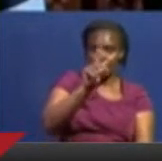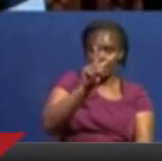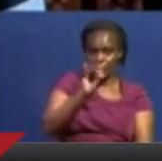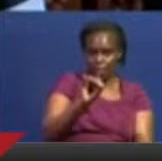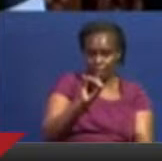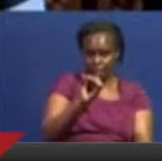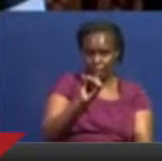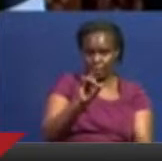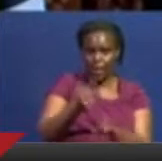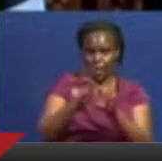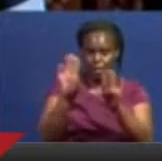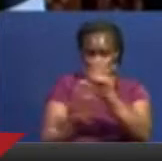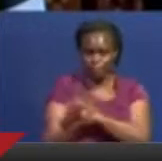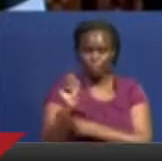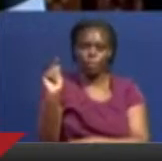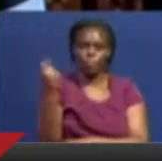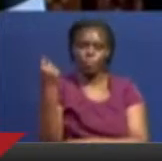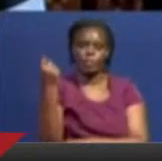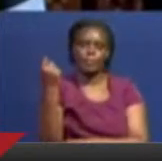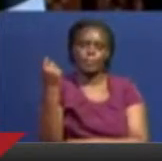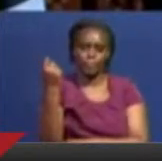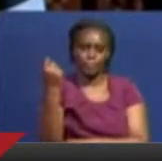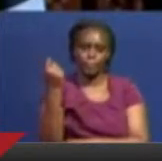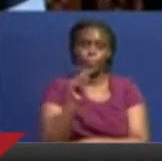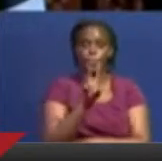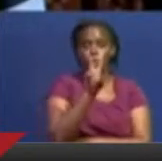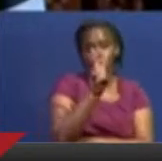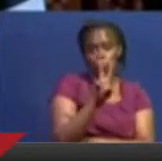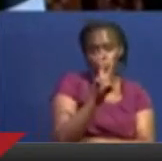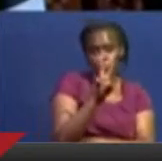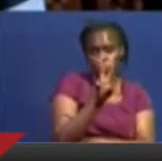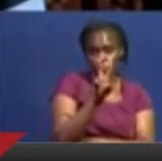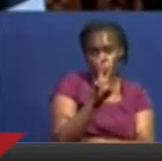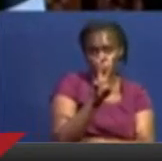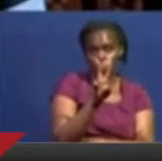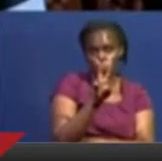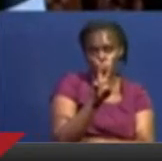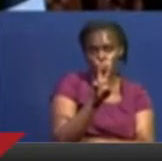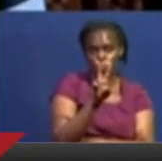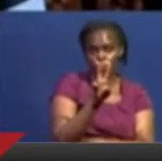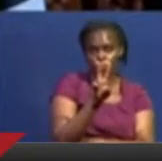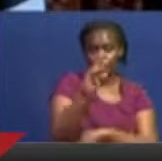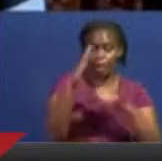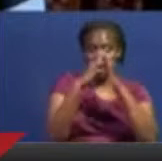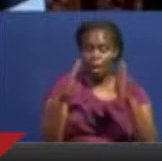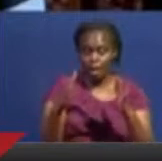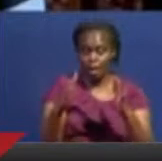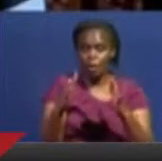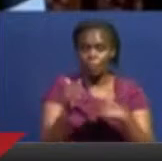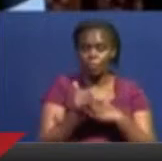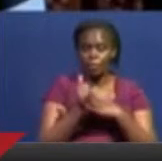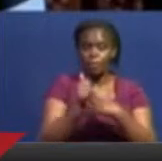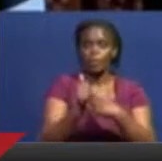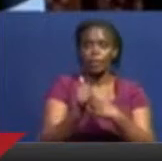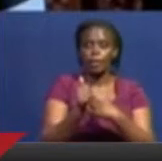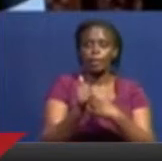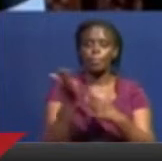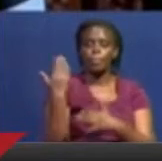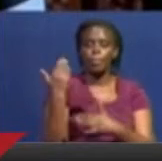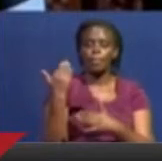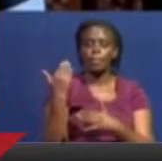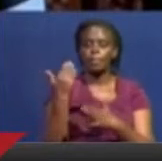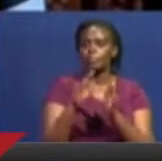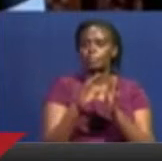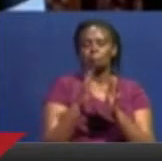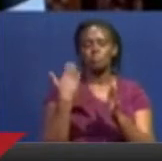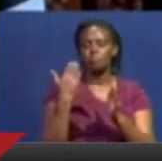the vacancy in the office of the Deputy President. 2, and in this regard, the House will be guided by its previous